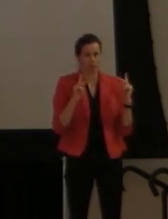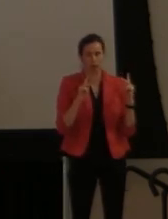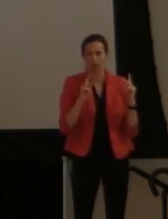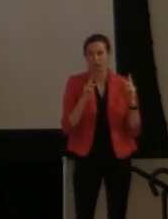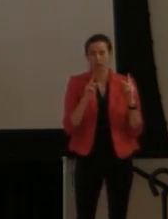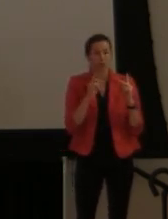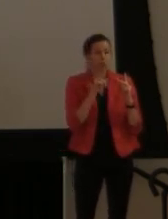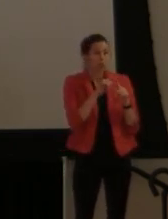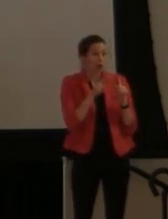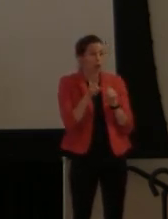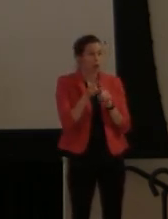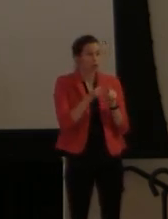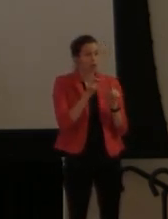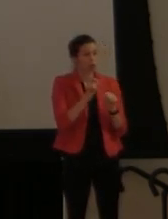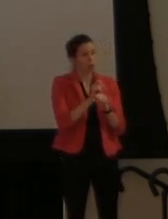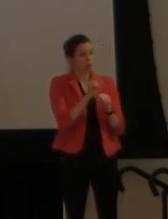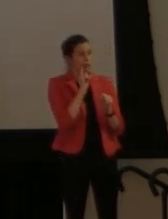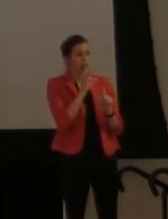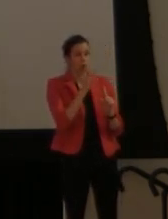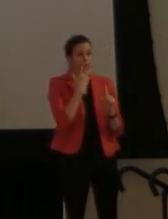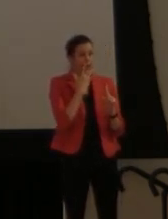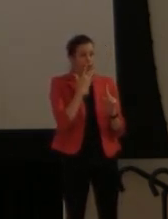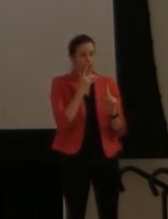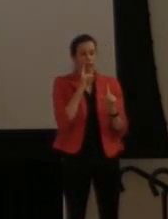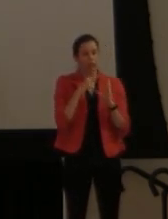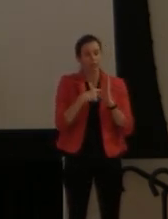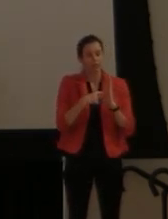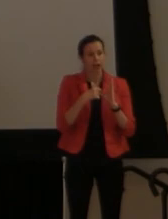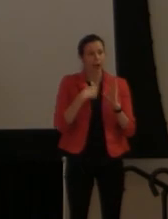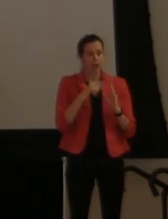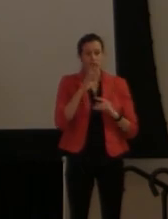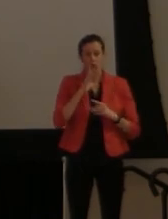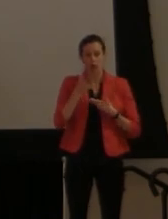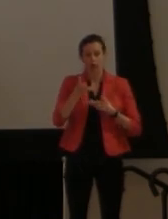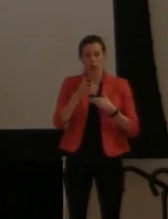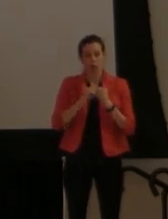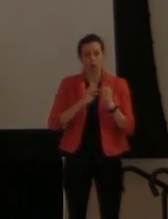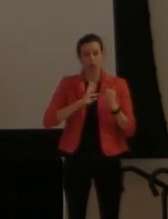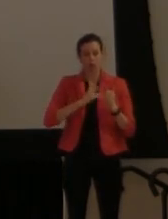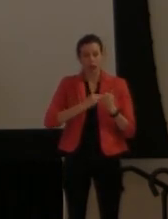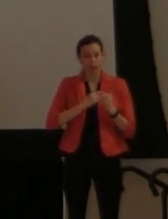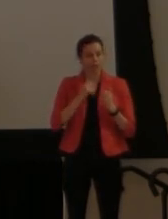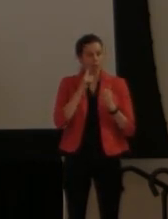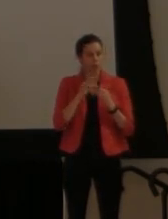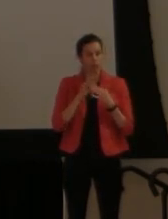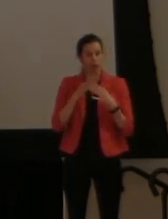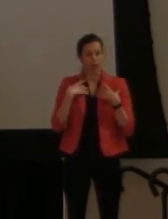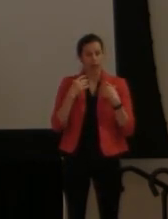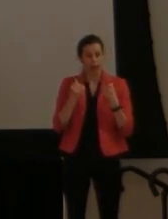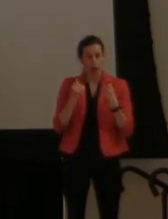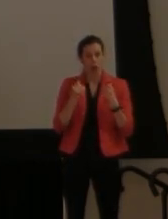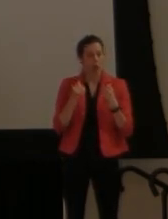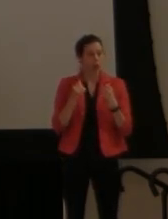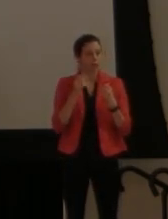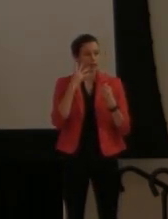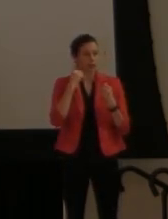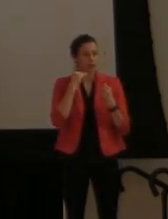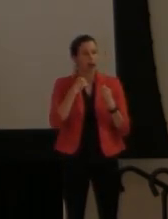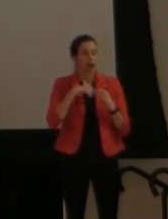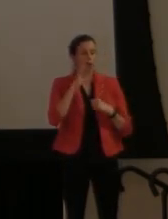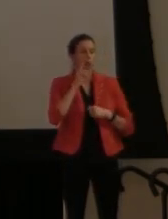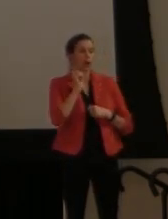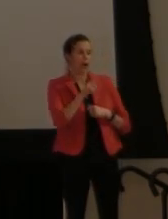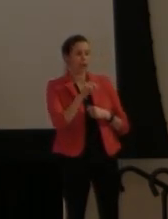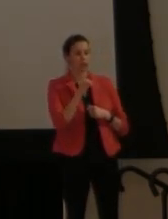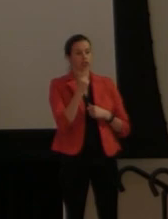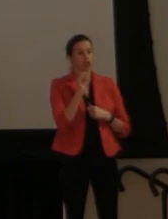work in your favor. For instance, when I am talking to trans folks about health experiences, I do ask them about their gender identity first in the hopes